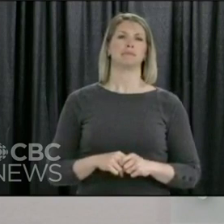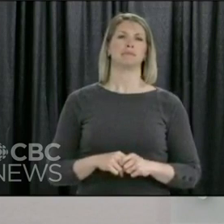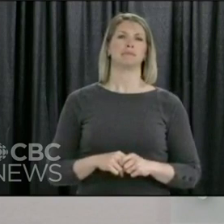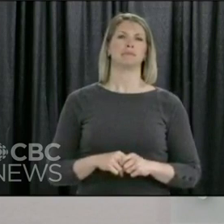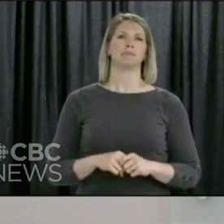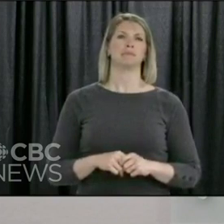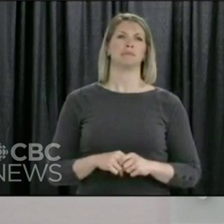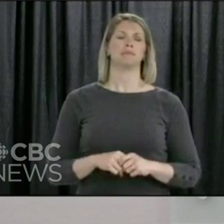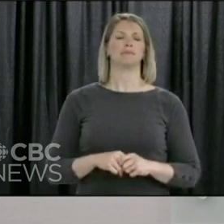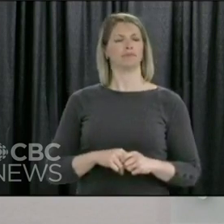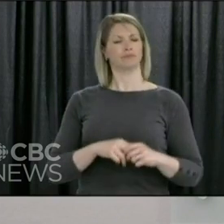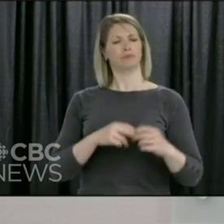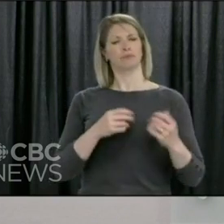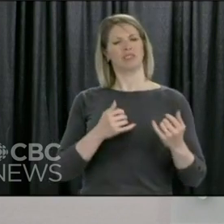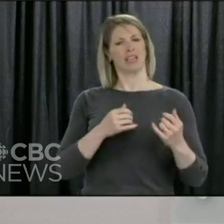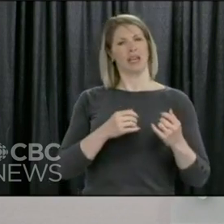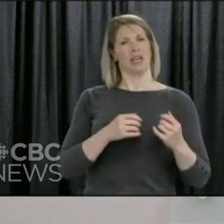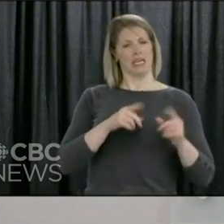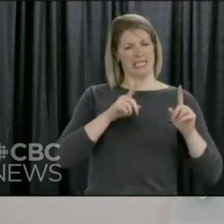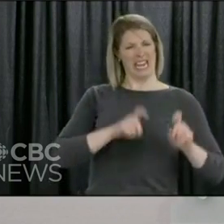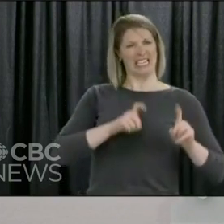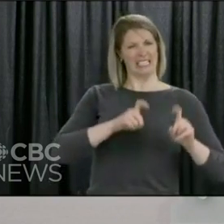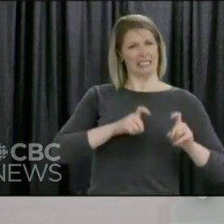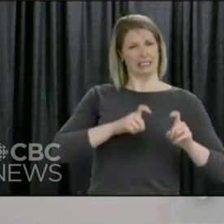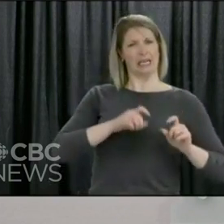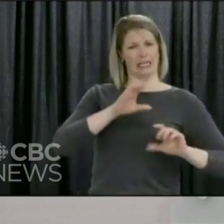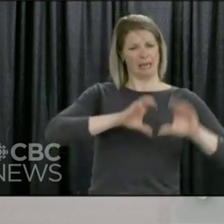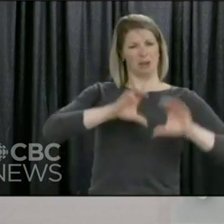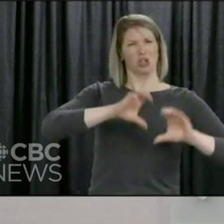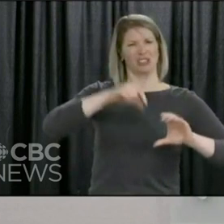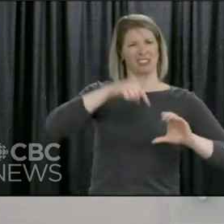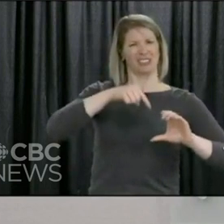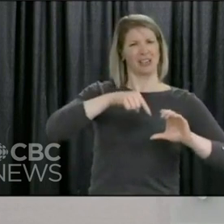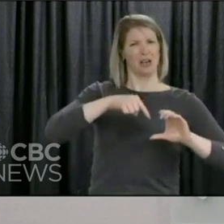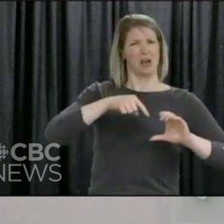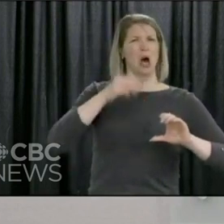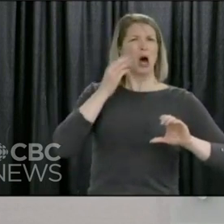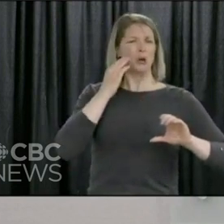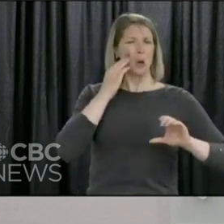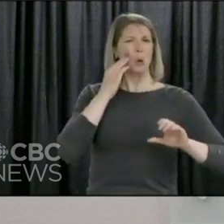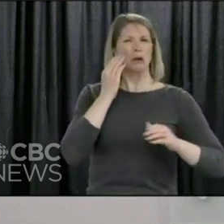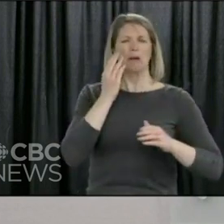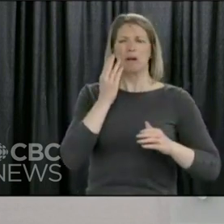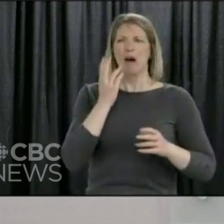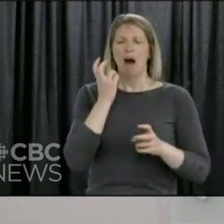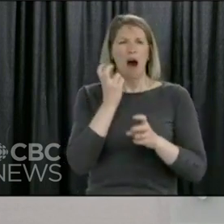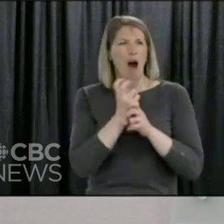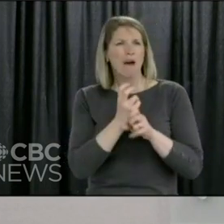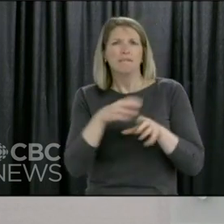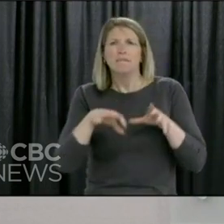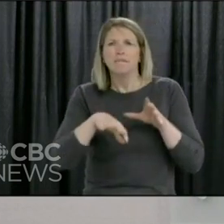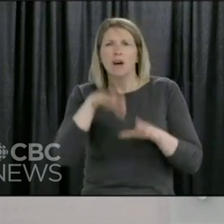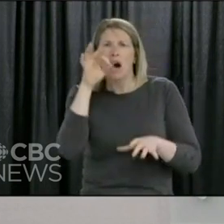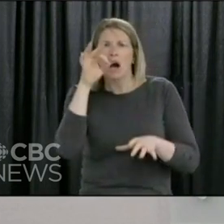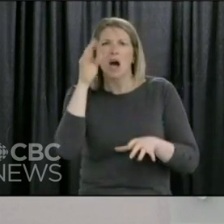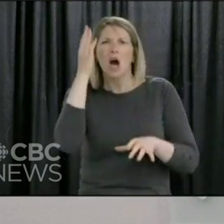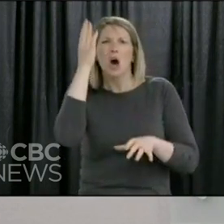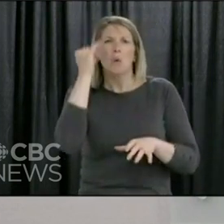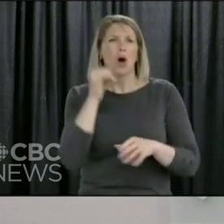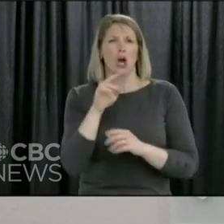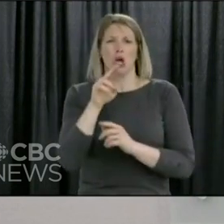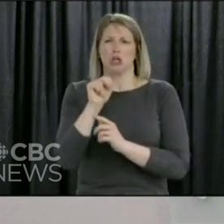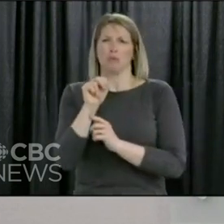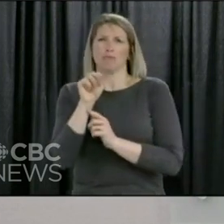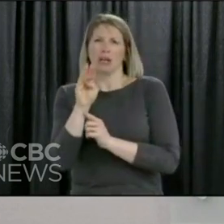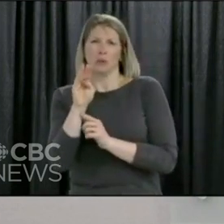of reagents that are needed for this test? It was mentioned, I think, over a month ago that New Brunswick, a company in New Brunswick, was gearing up to supply